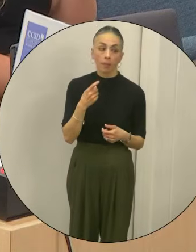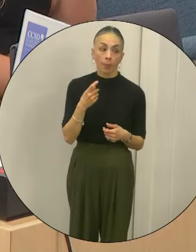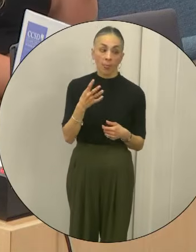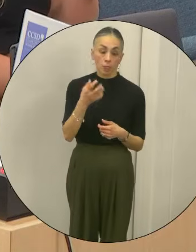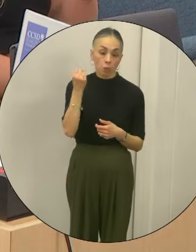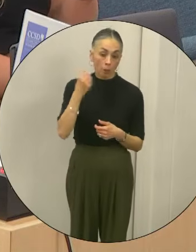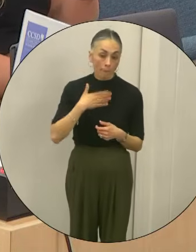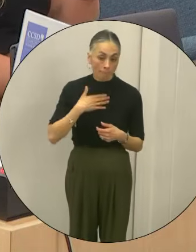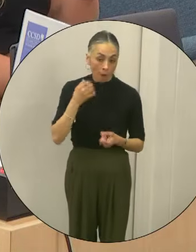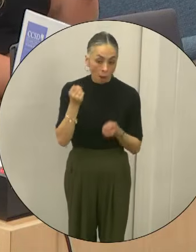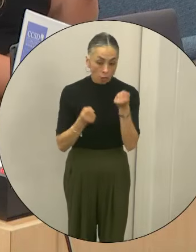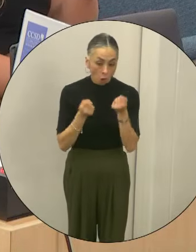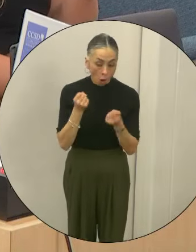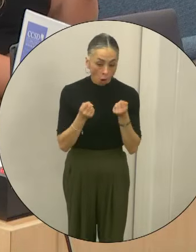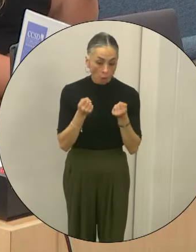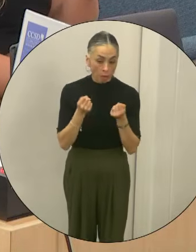from